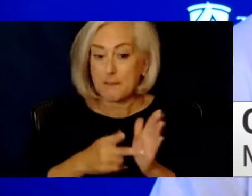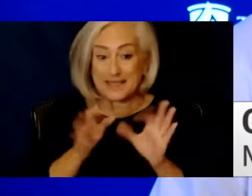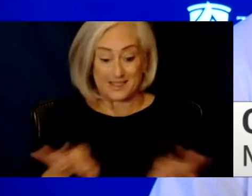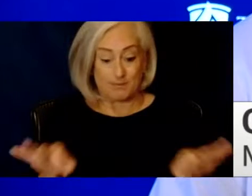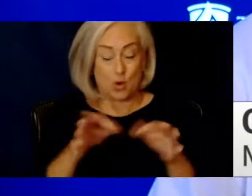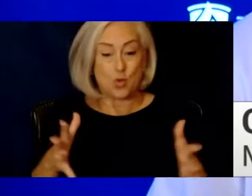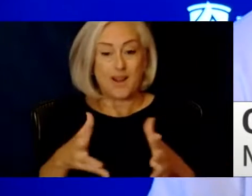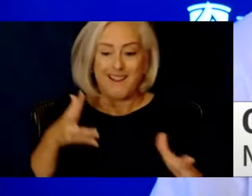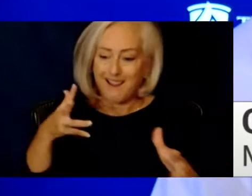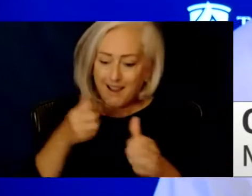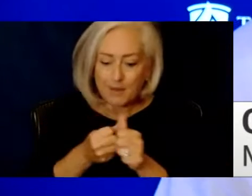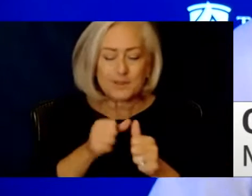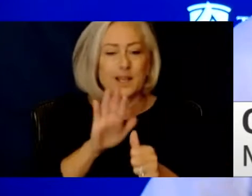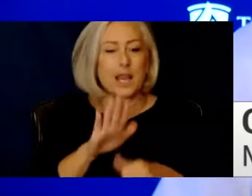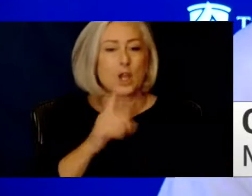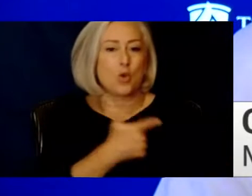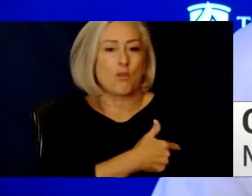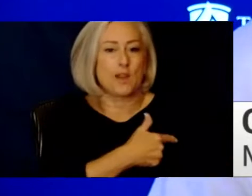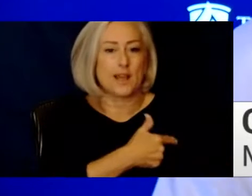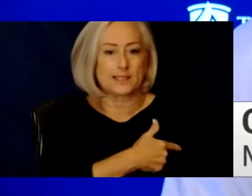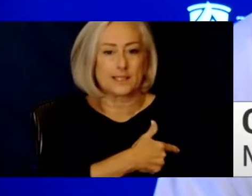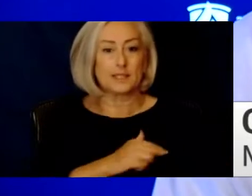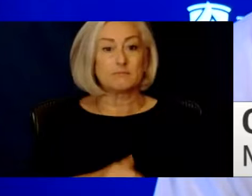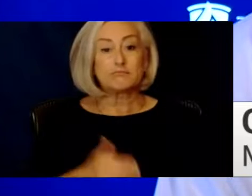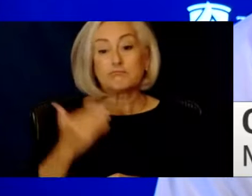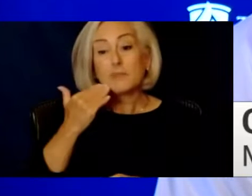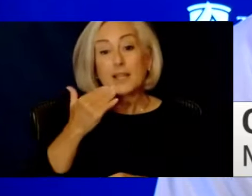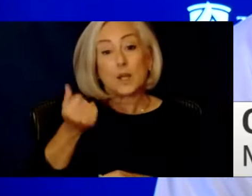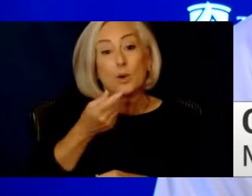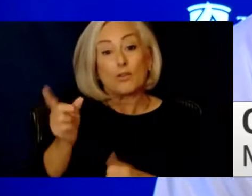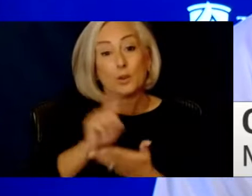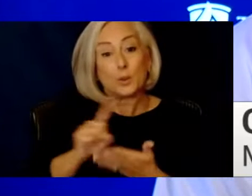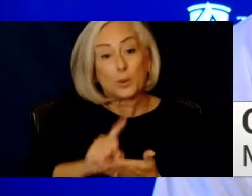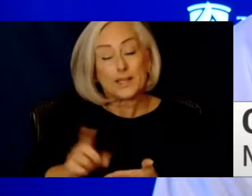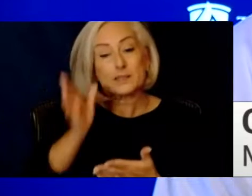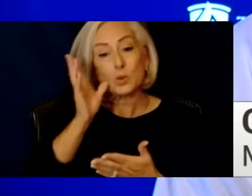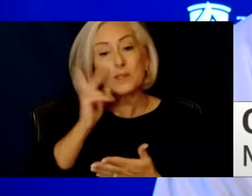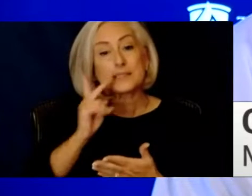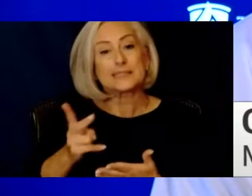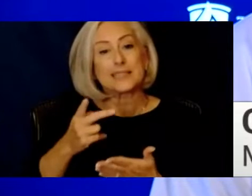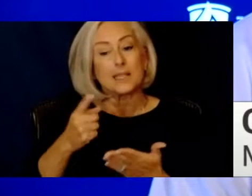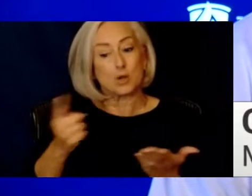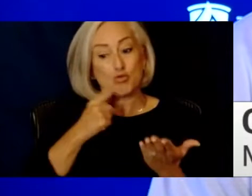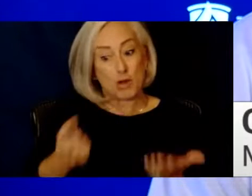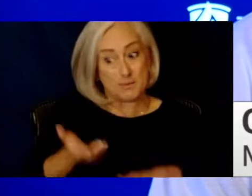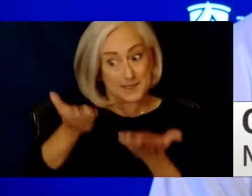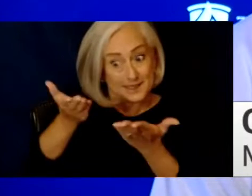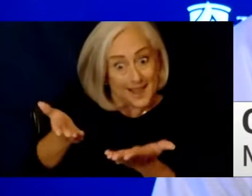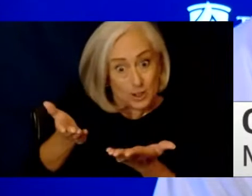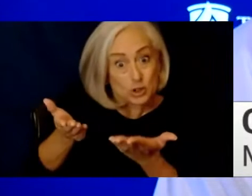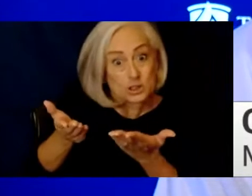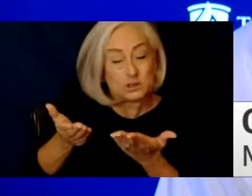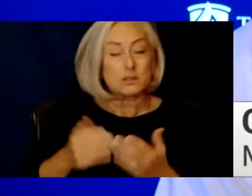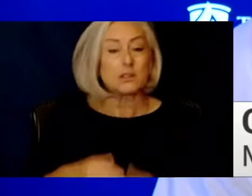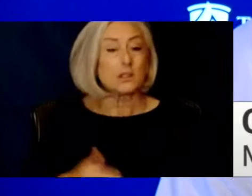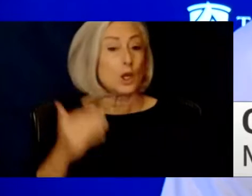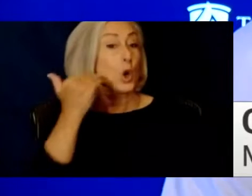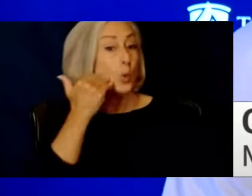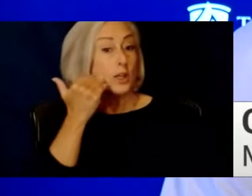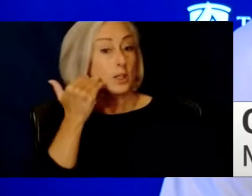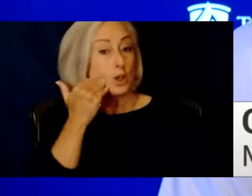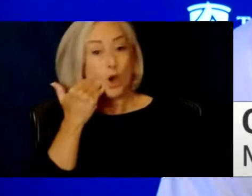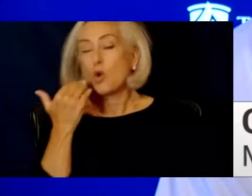those vaccines. And I know in a few weeks we will be seeing what exactly the recommendation will be. We know that the vaccine